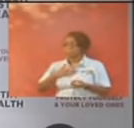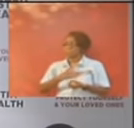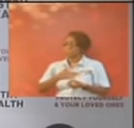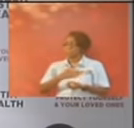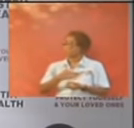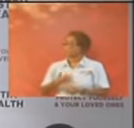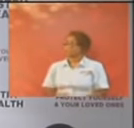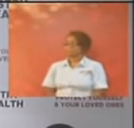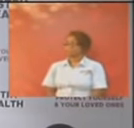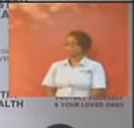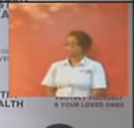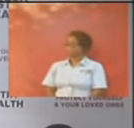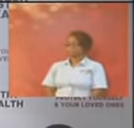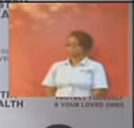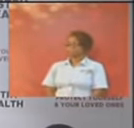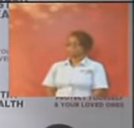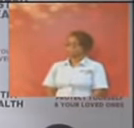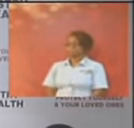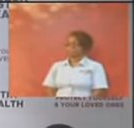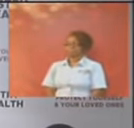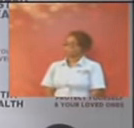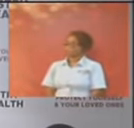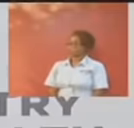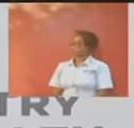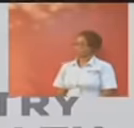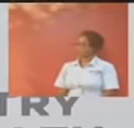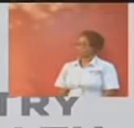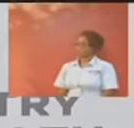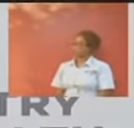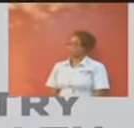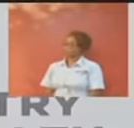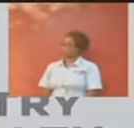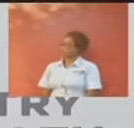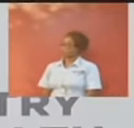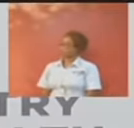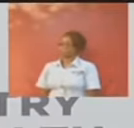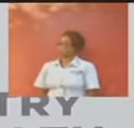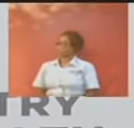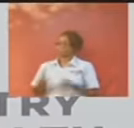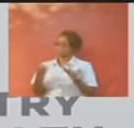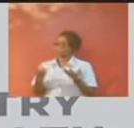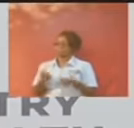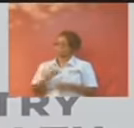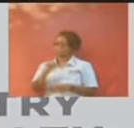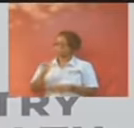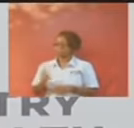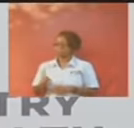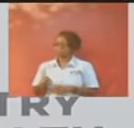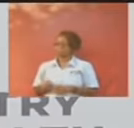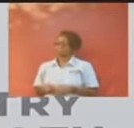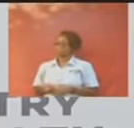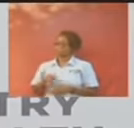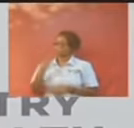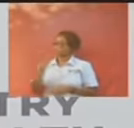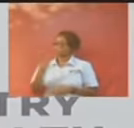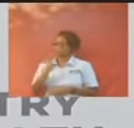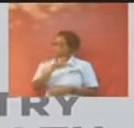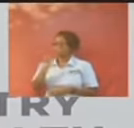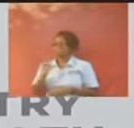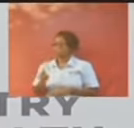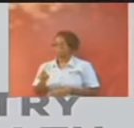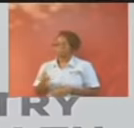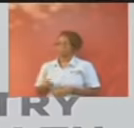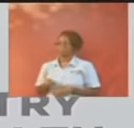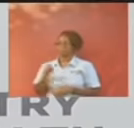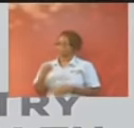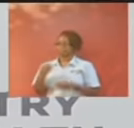the just Dr. Bright. Yes. Thank you very much for your questions. The two questions that you have asked